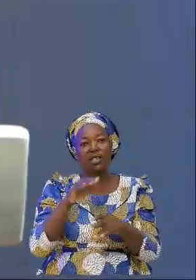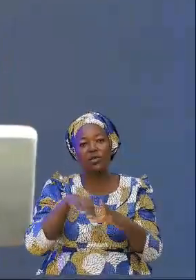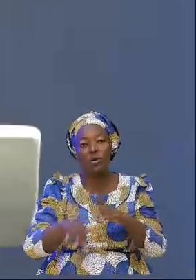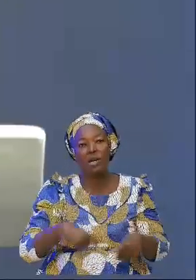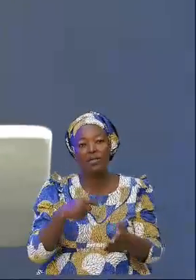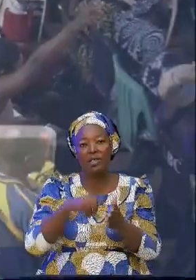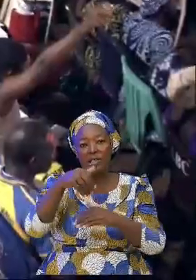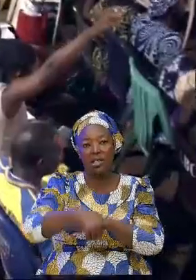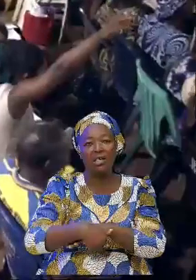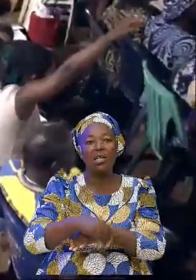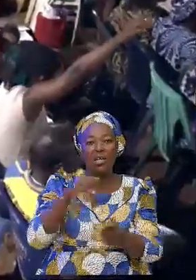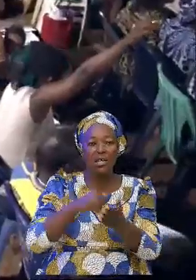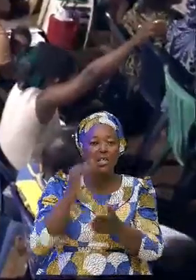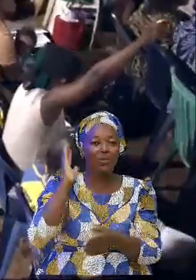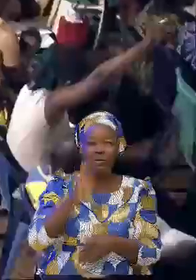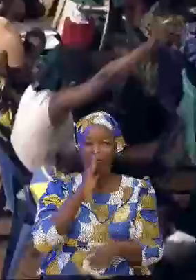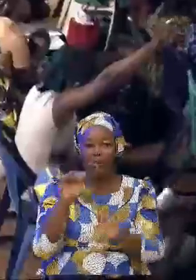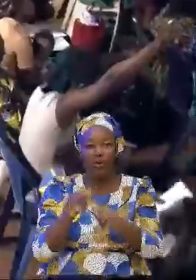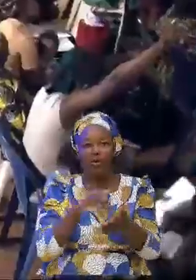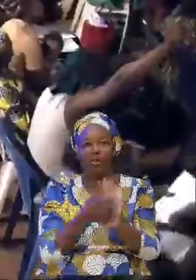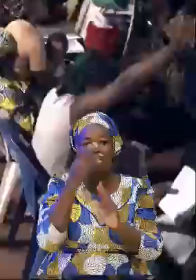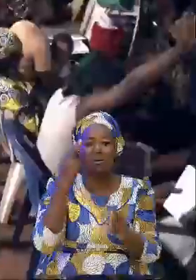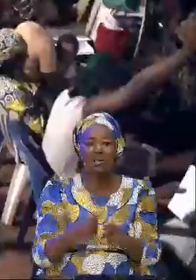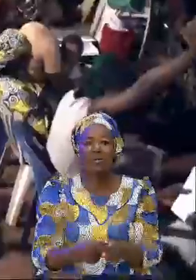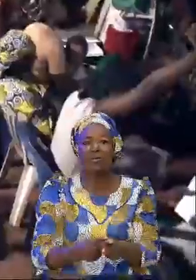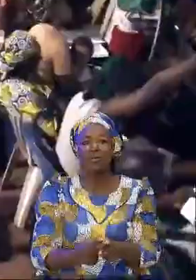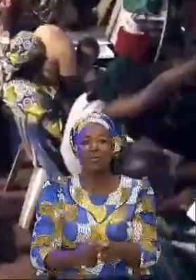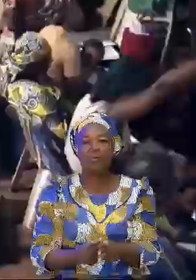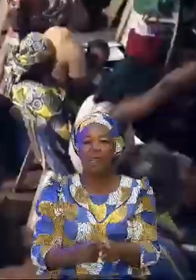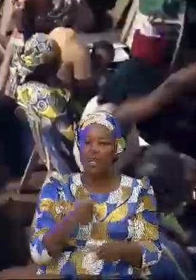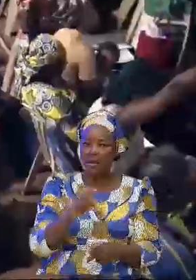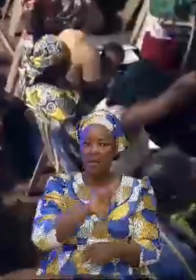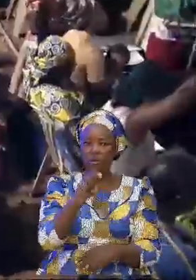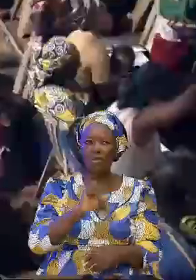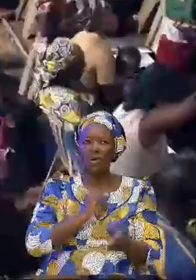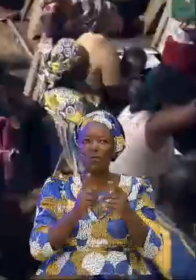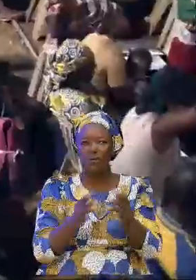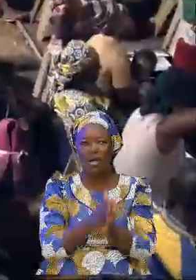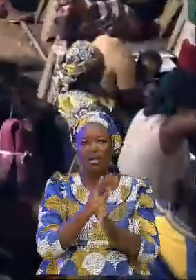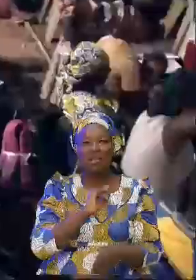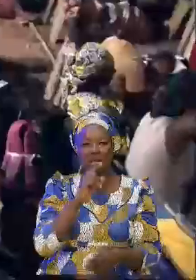The word is sent your life tonight. It will be done.